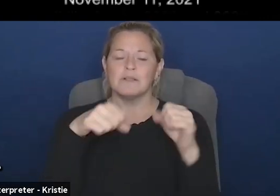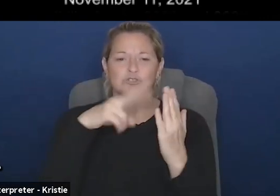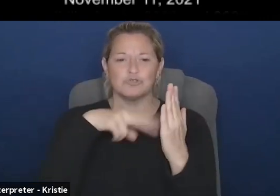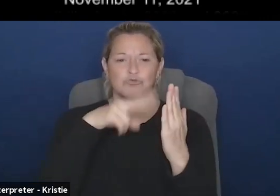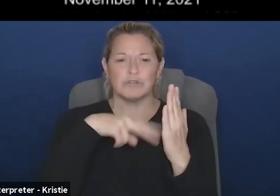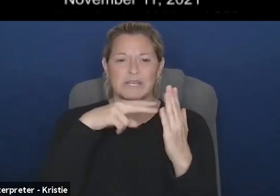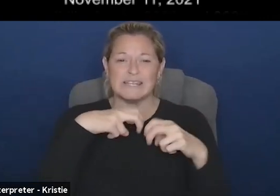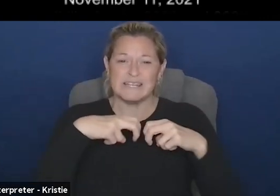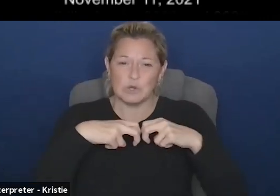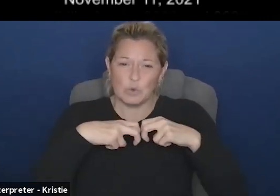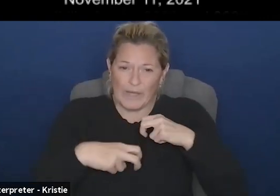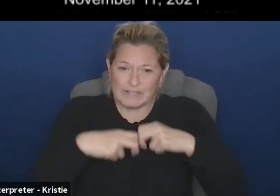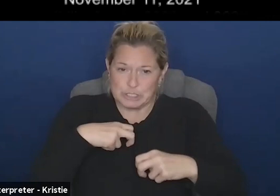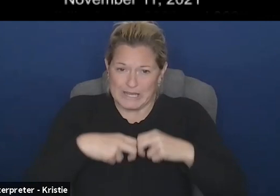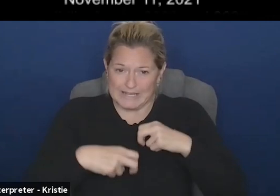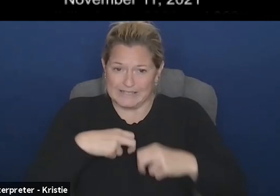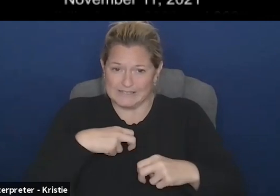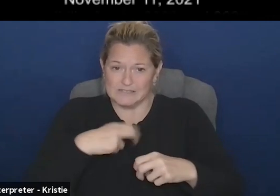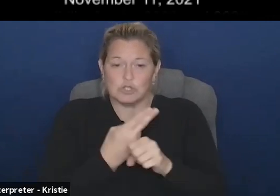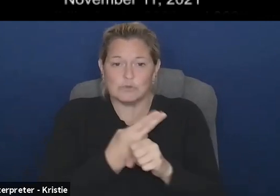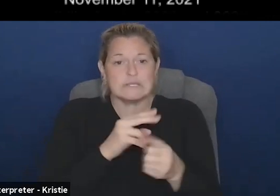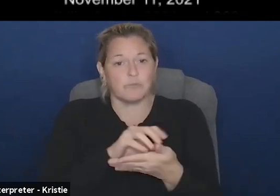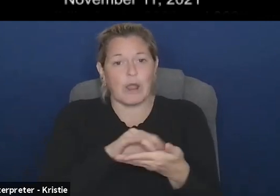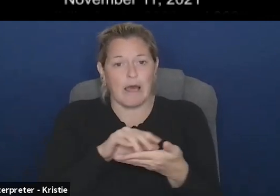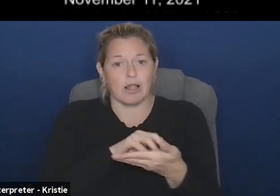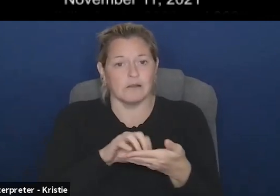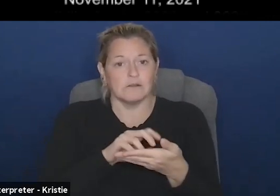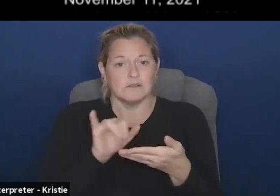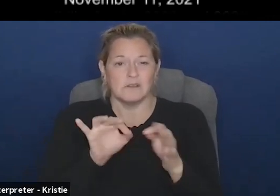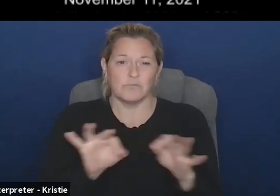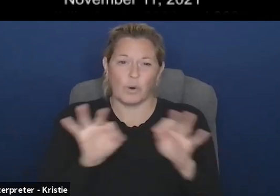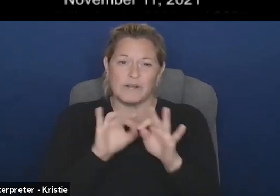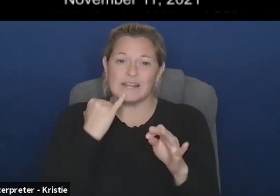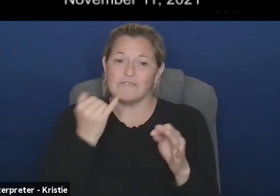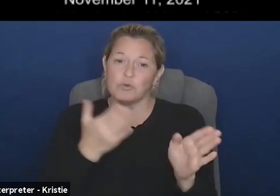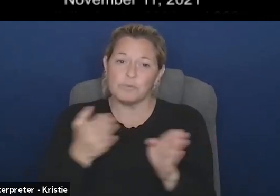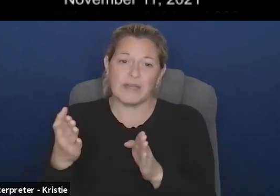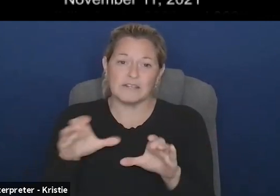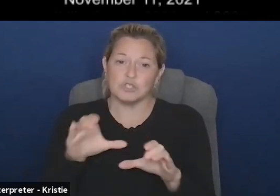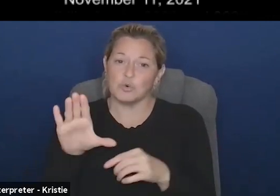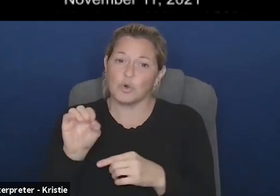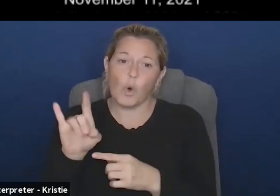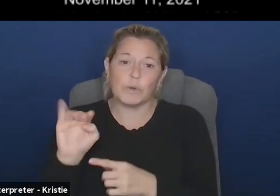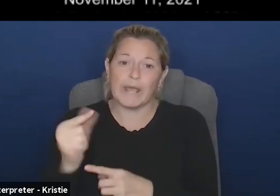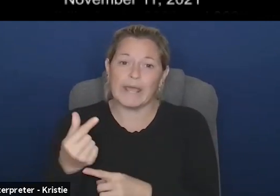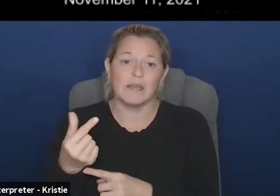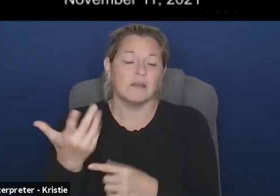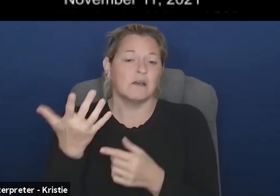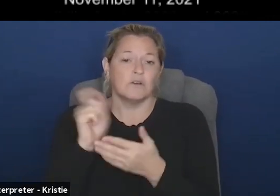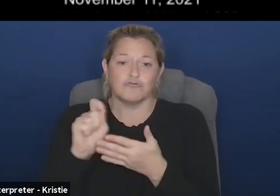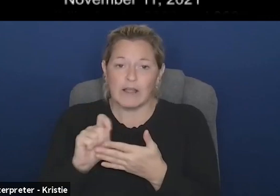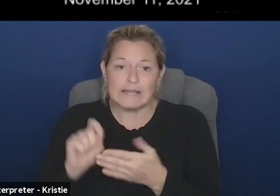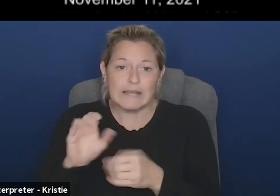in Braille. And similarly, if you're going to be coding, if you're going to be writing computer